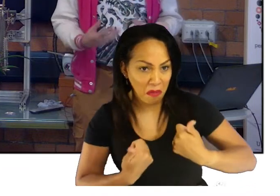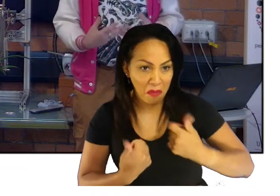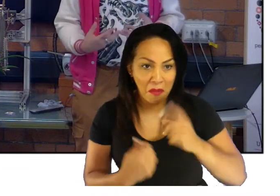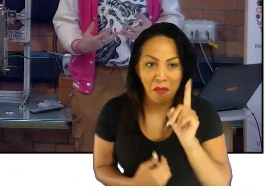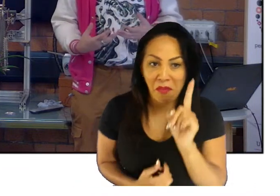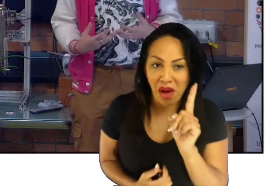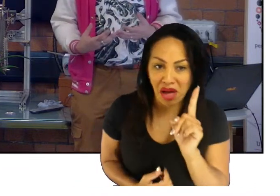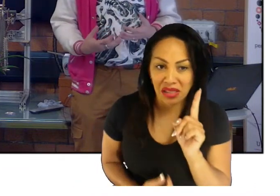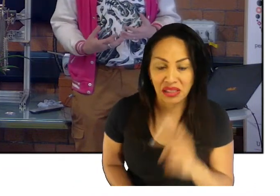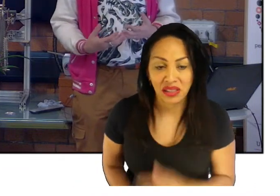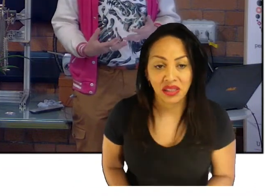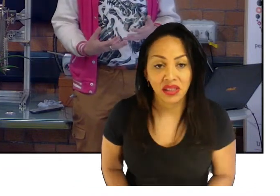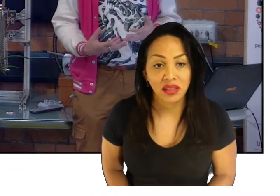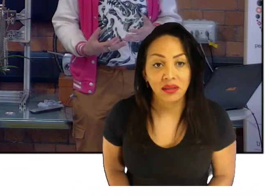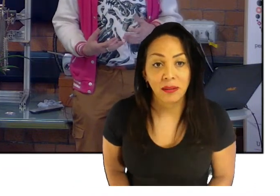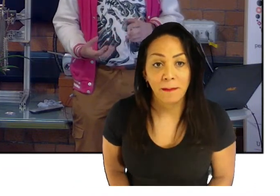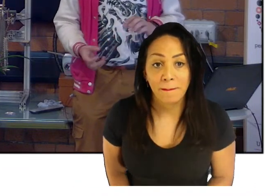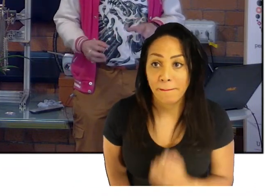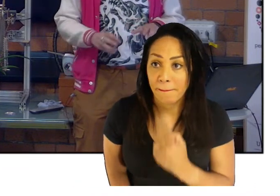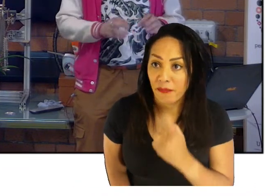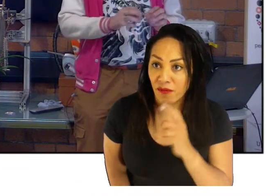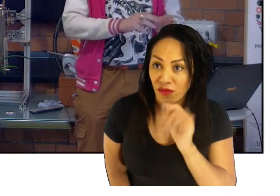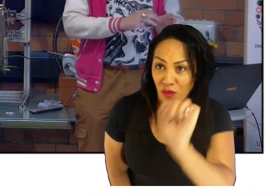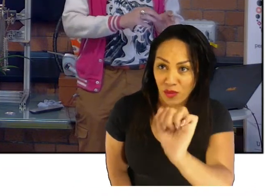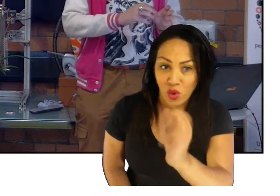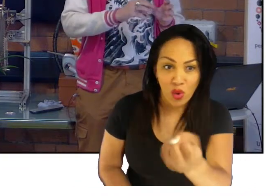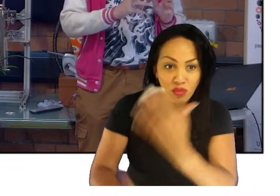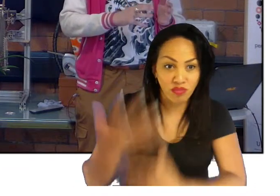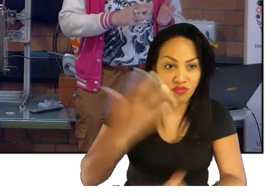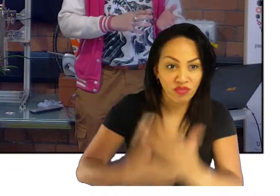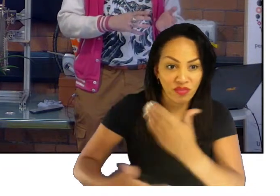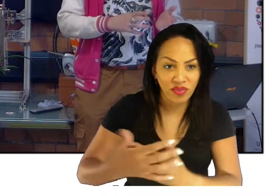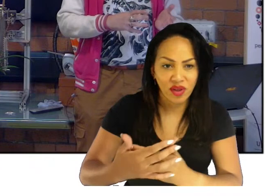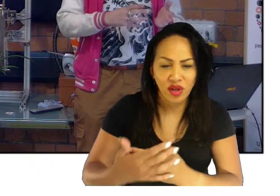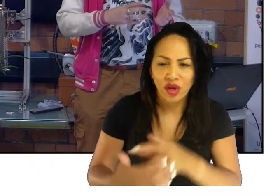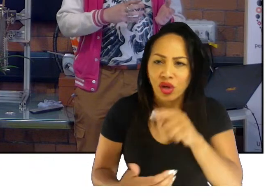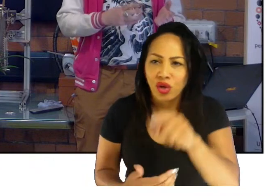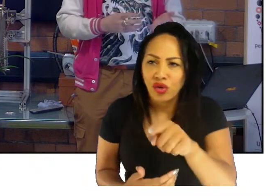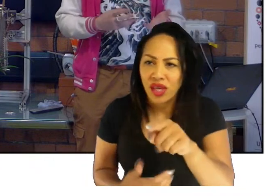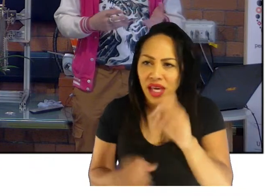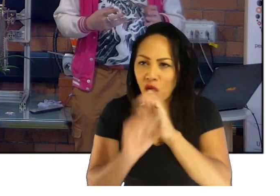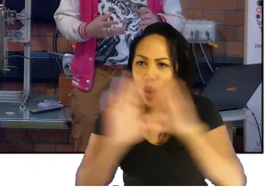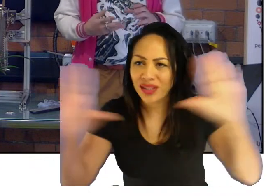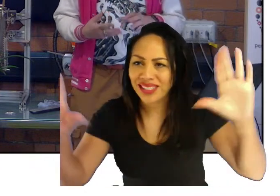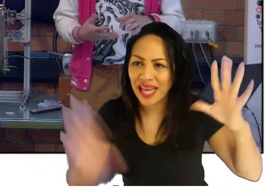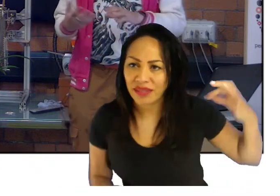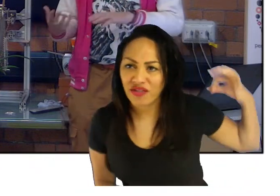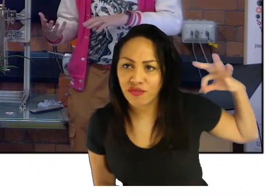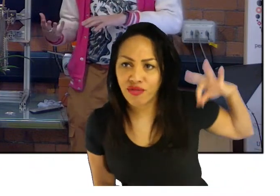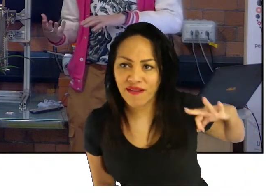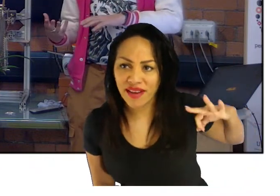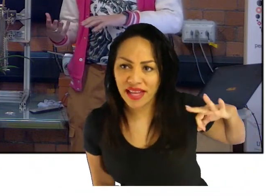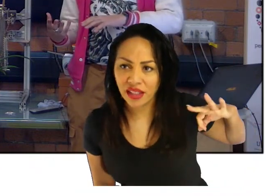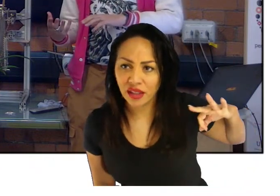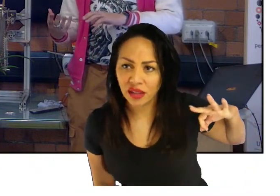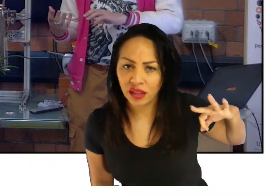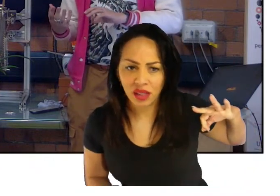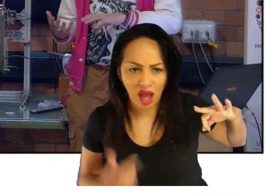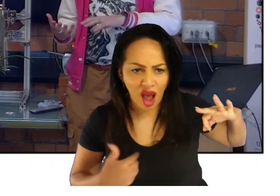guess my main takeaway from what you said was that idea of privilege being something that we need to be guilty